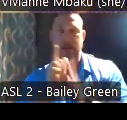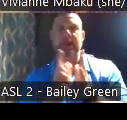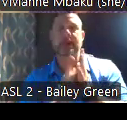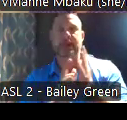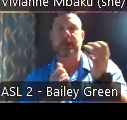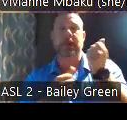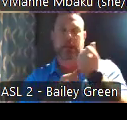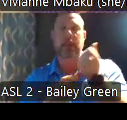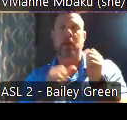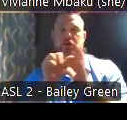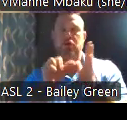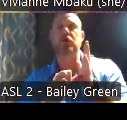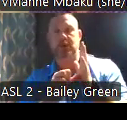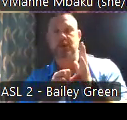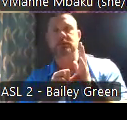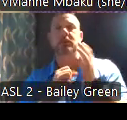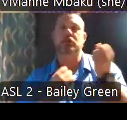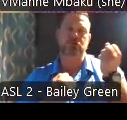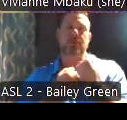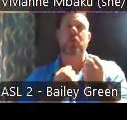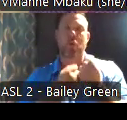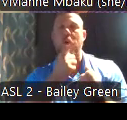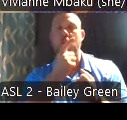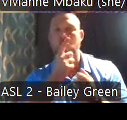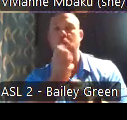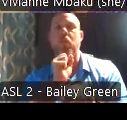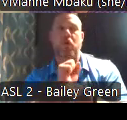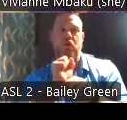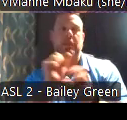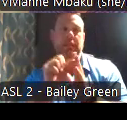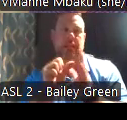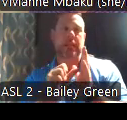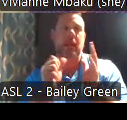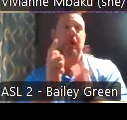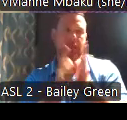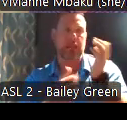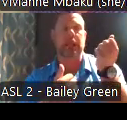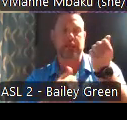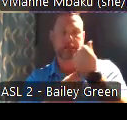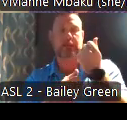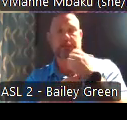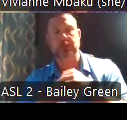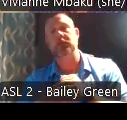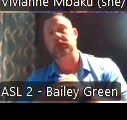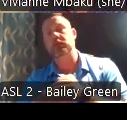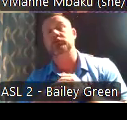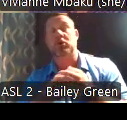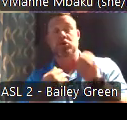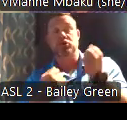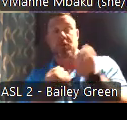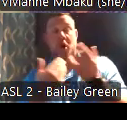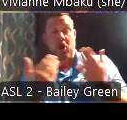at legal aid, and support those who want to work in legal aid. As for supporting new models of